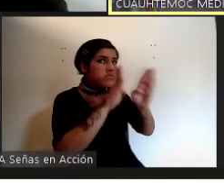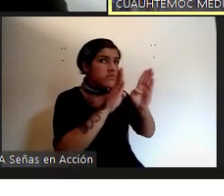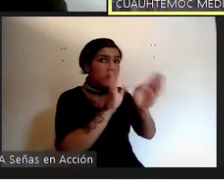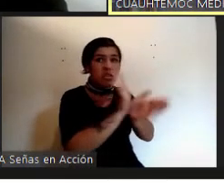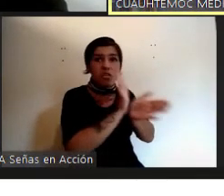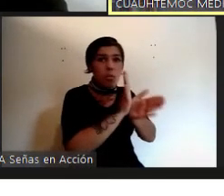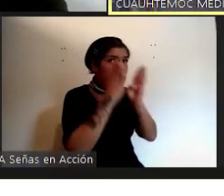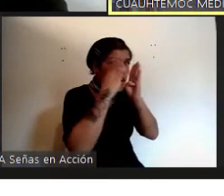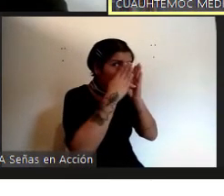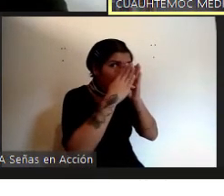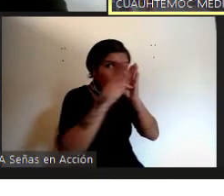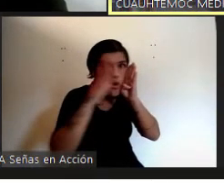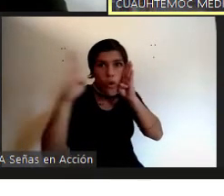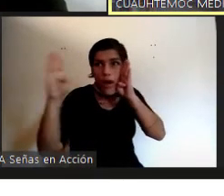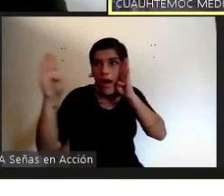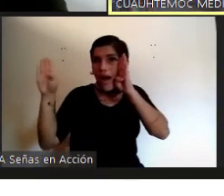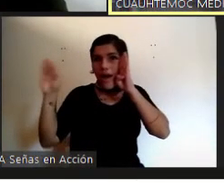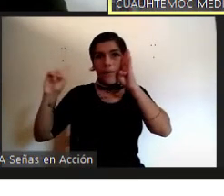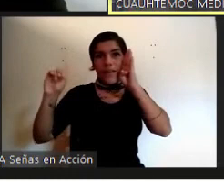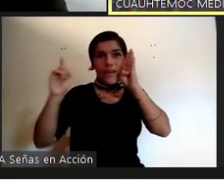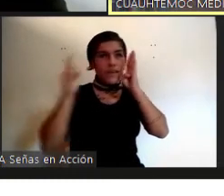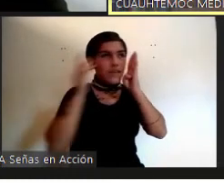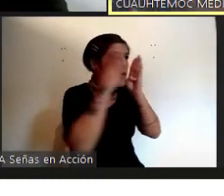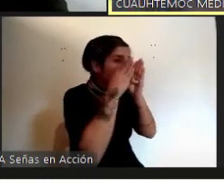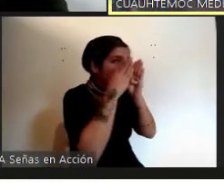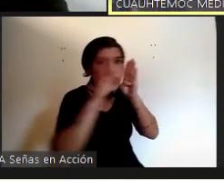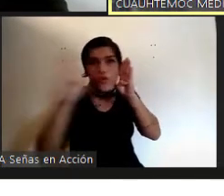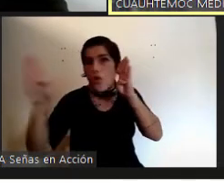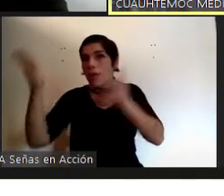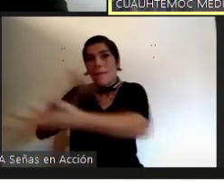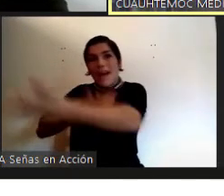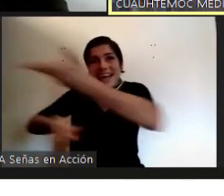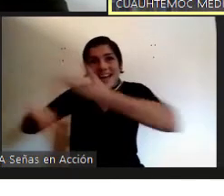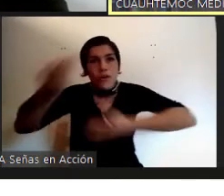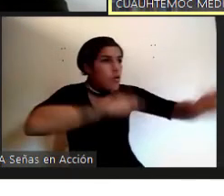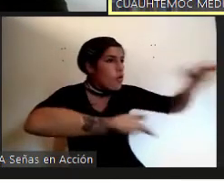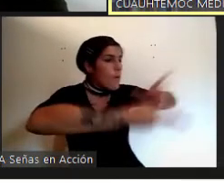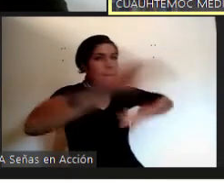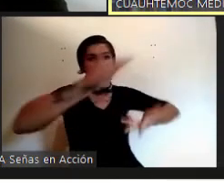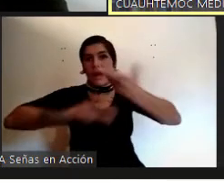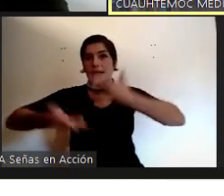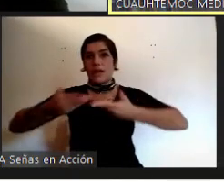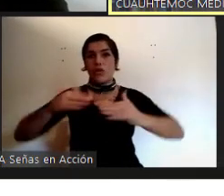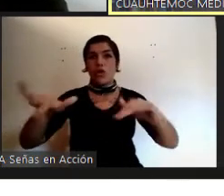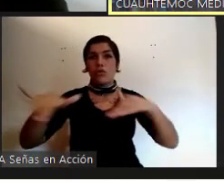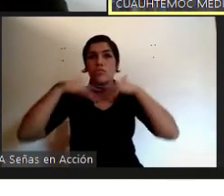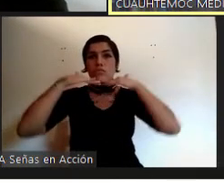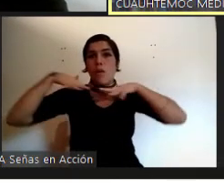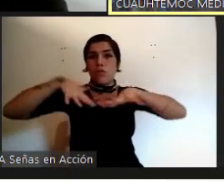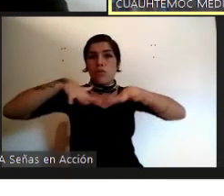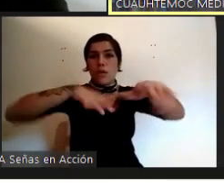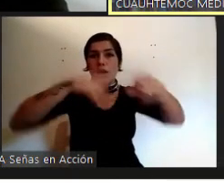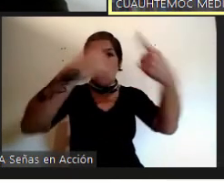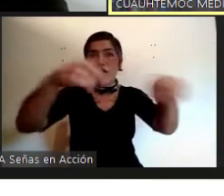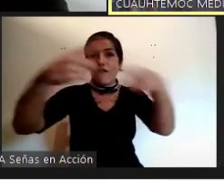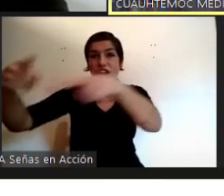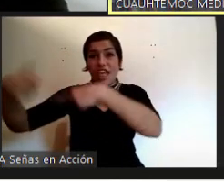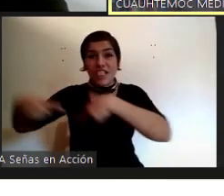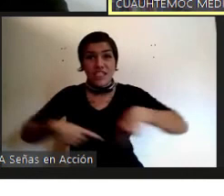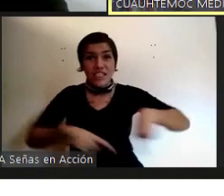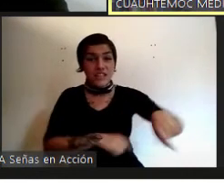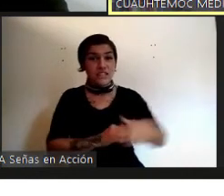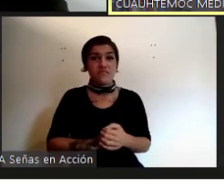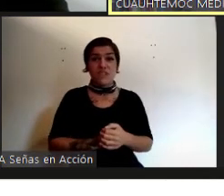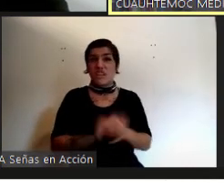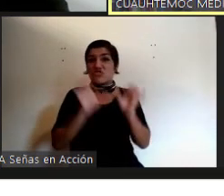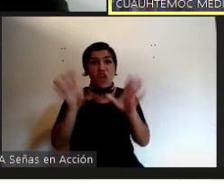don't interact with publics and that they are underpinned by assumptions, and structures that are delivered to